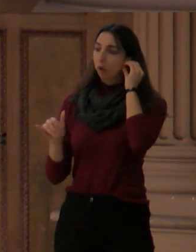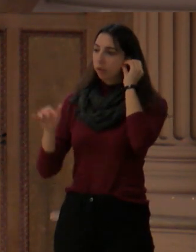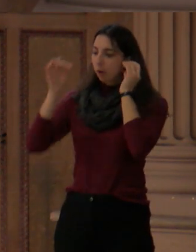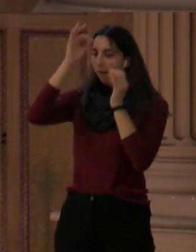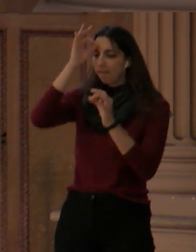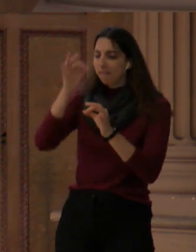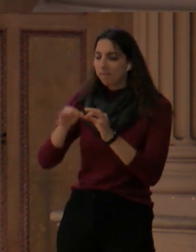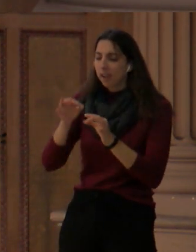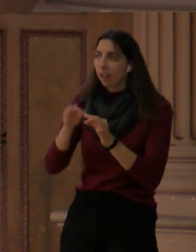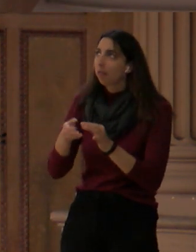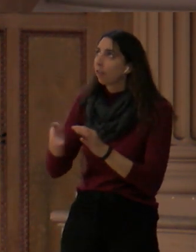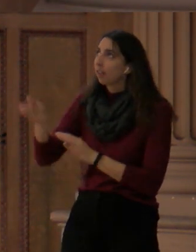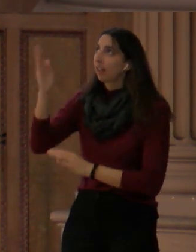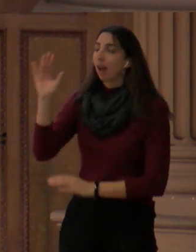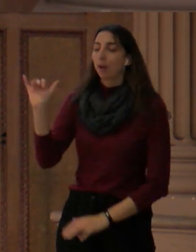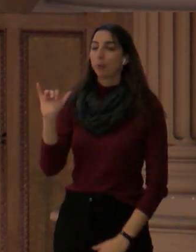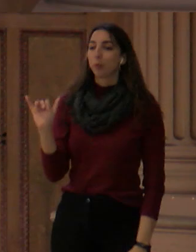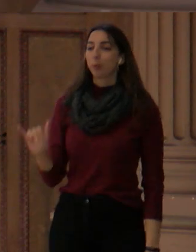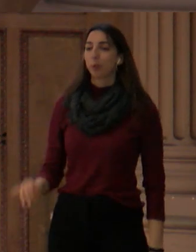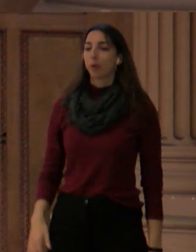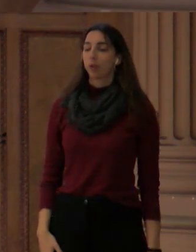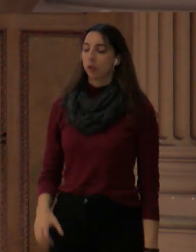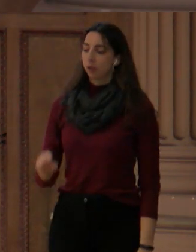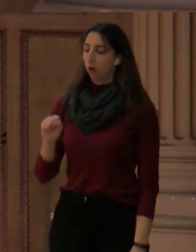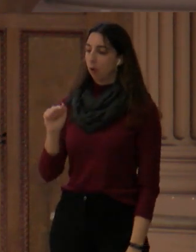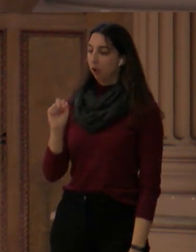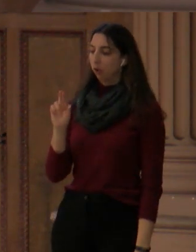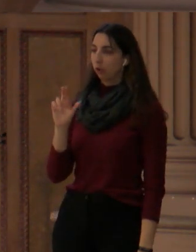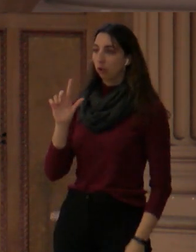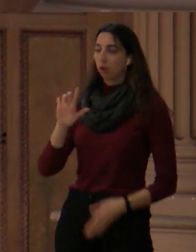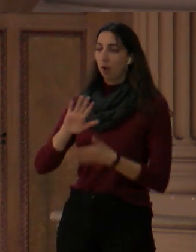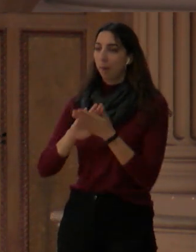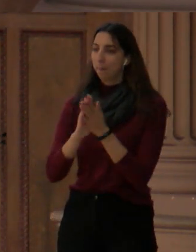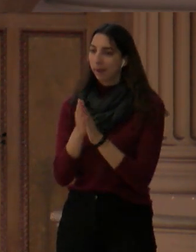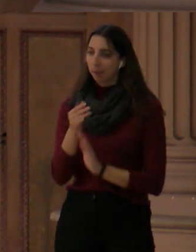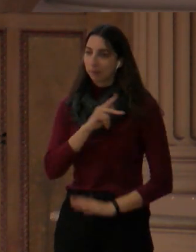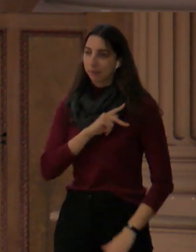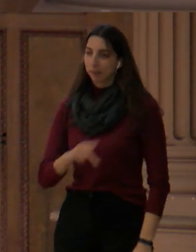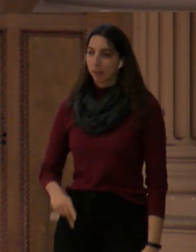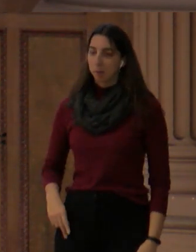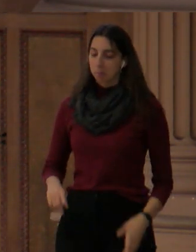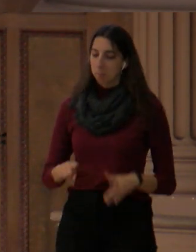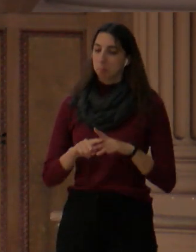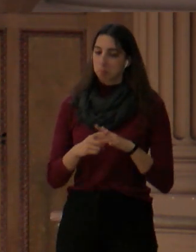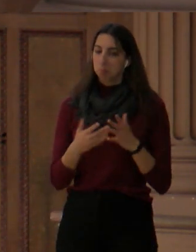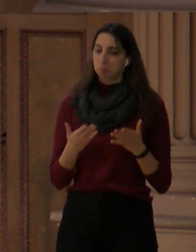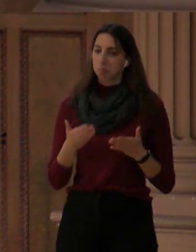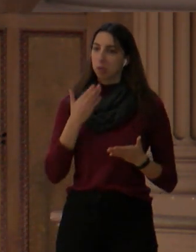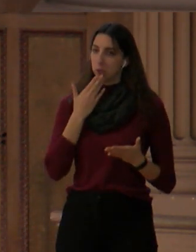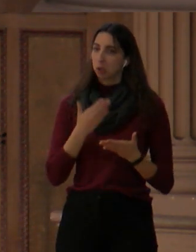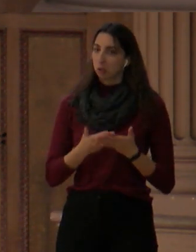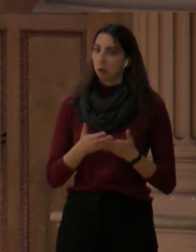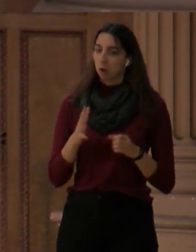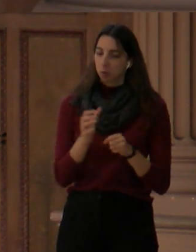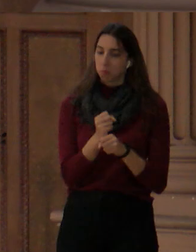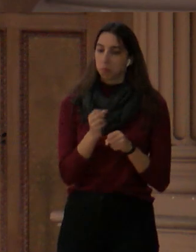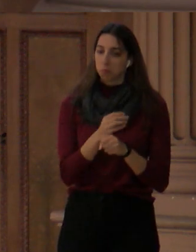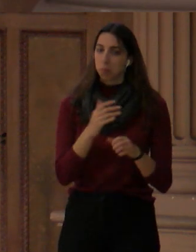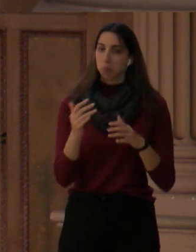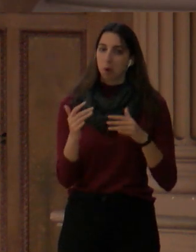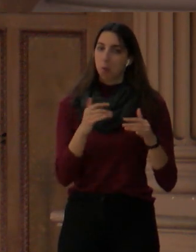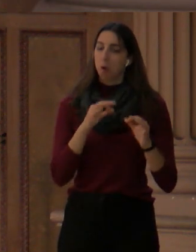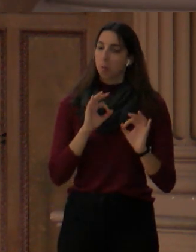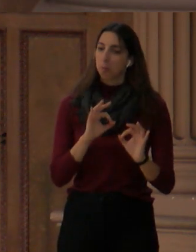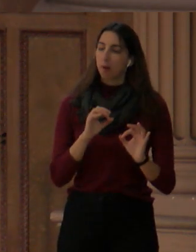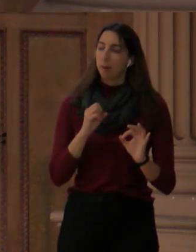blessed by God. And so Saul becomes the king and it looks good at first. He wins some battles, but then he turns his back on God and he